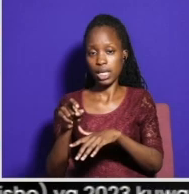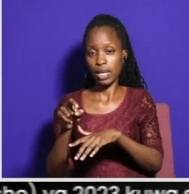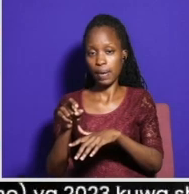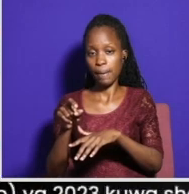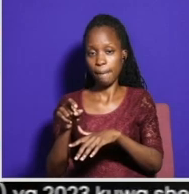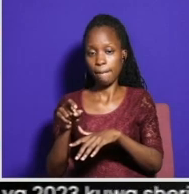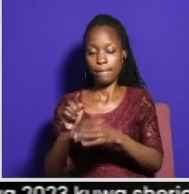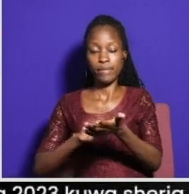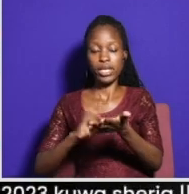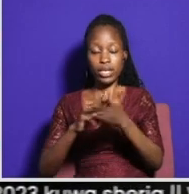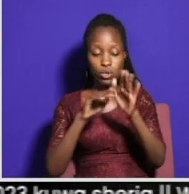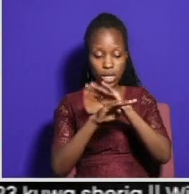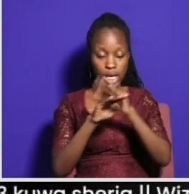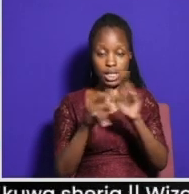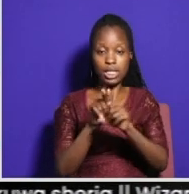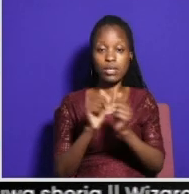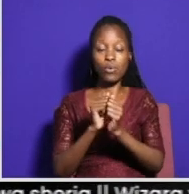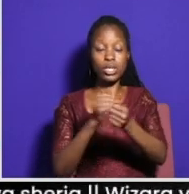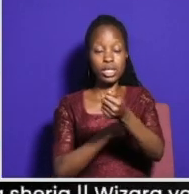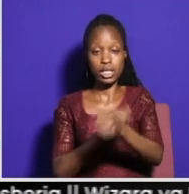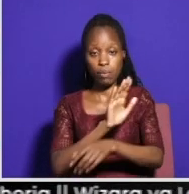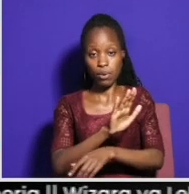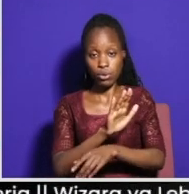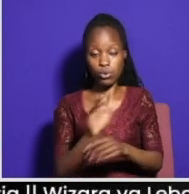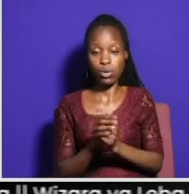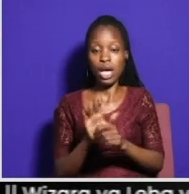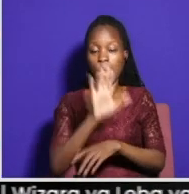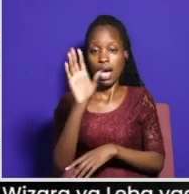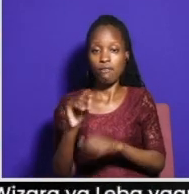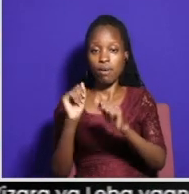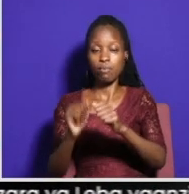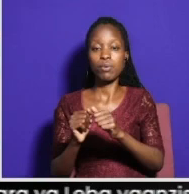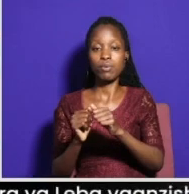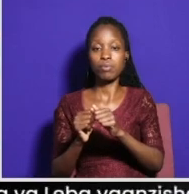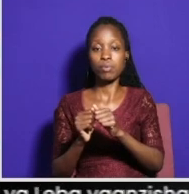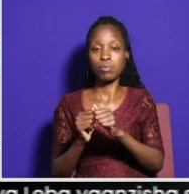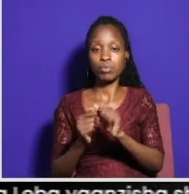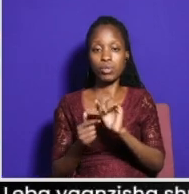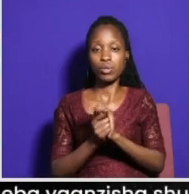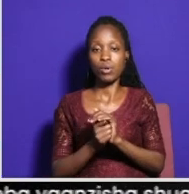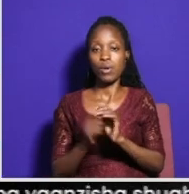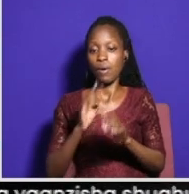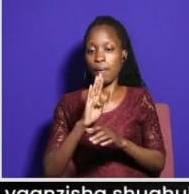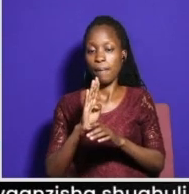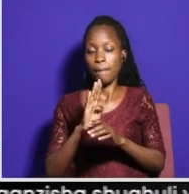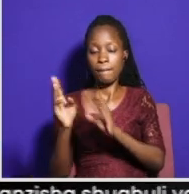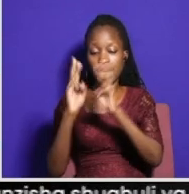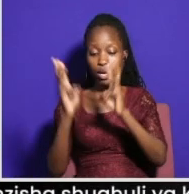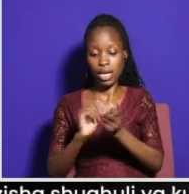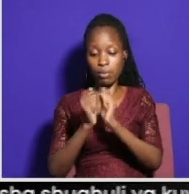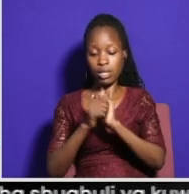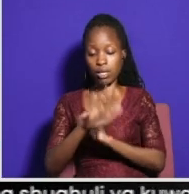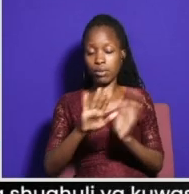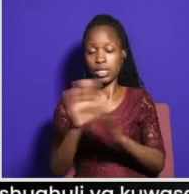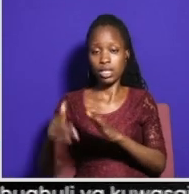equitable resource access. And with your support, Africa can emerge as a climate-resilient hub of innovations. Our youth